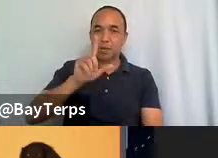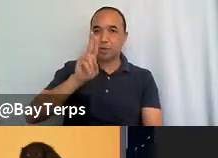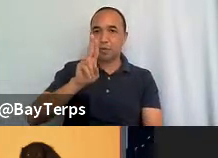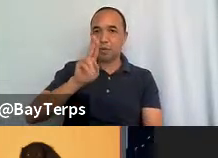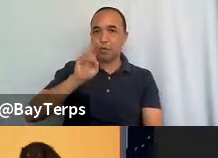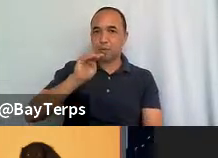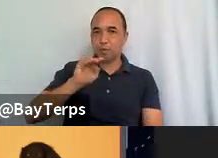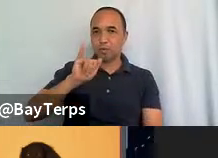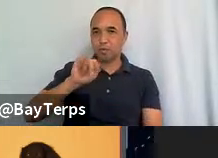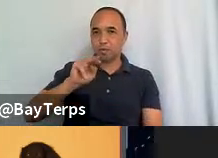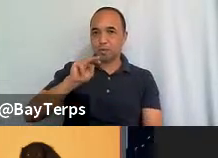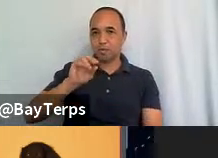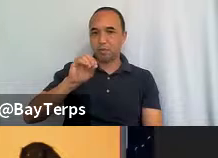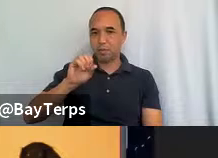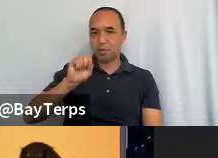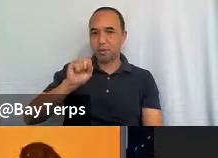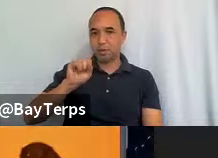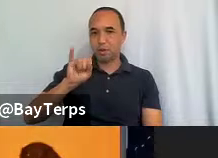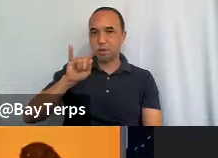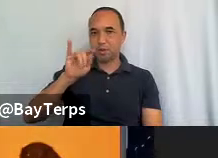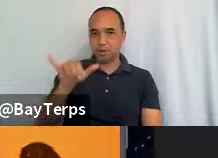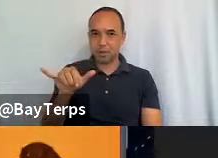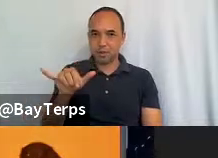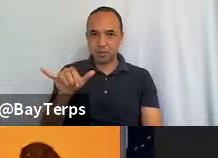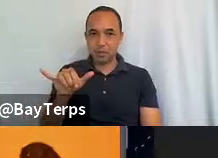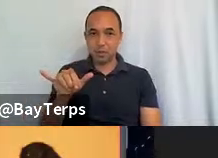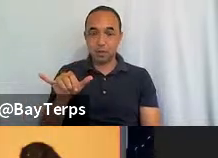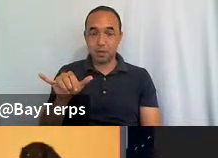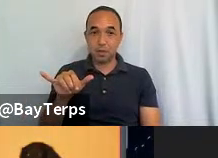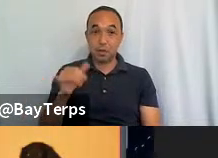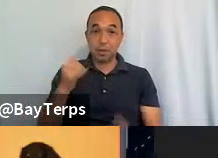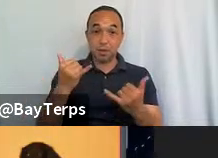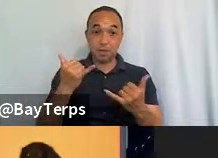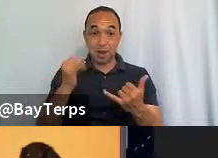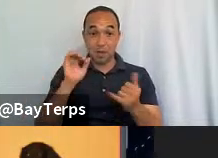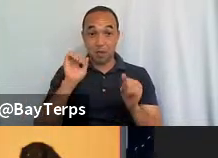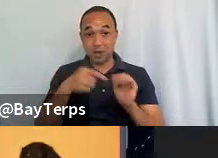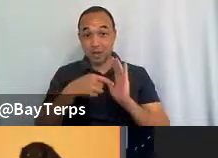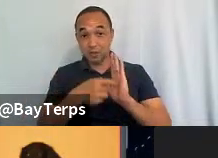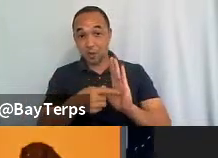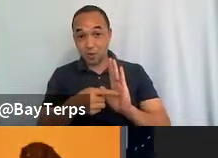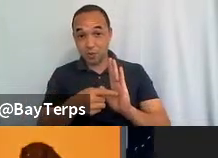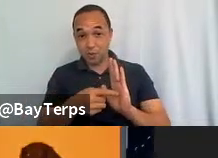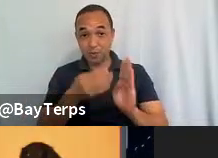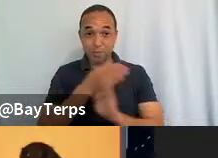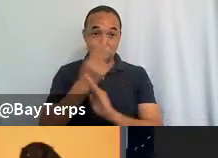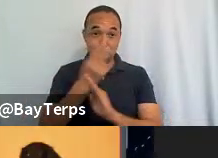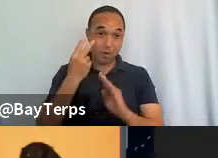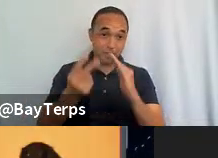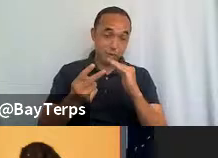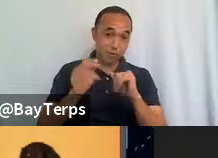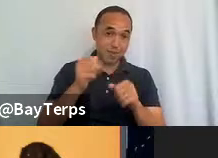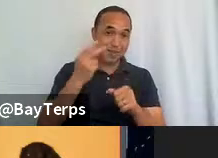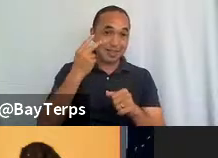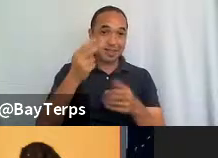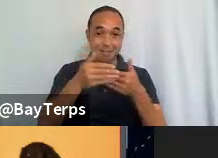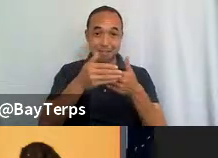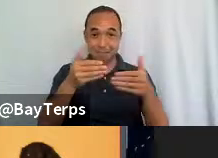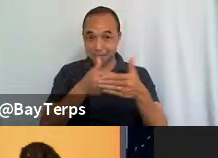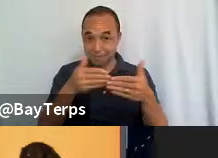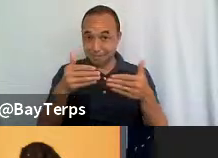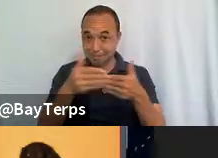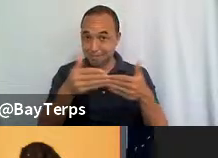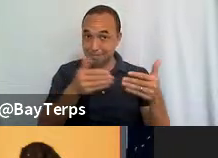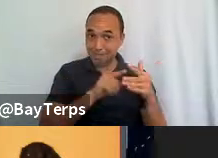So now that I have done that, I can toggle on the preview on and off, and you can see that that has made a great